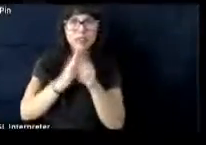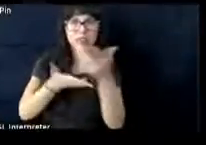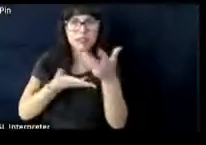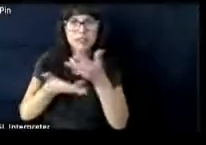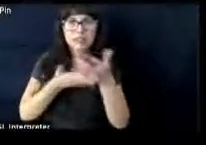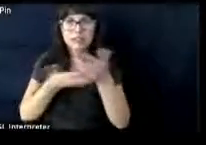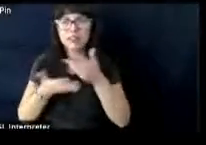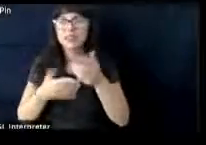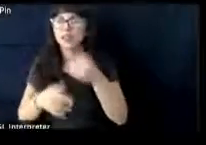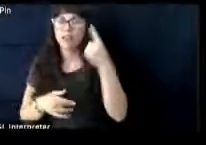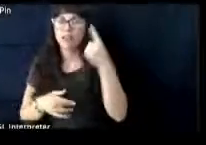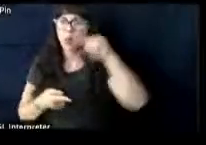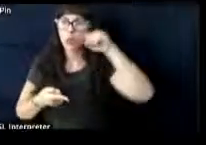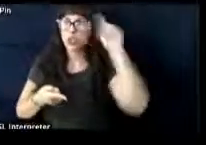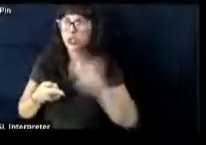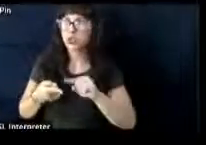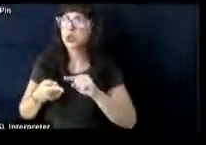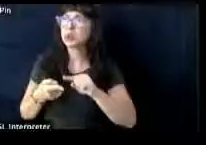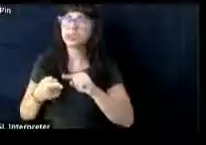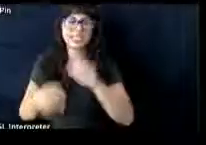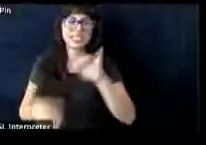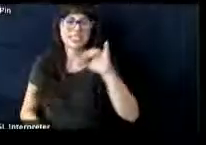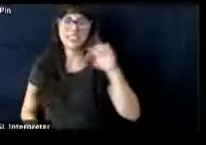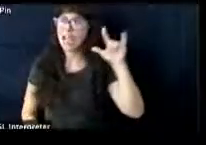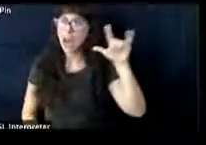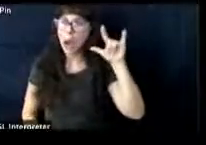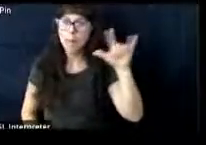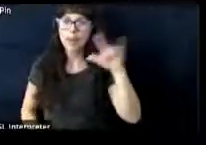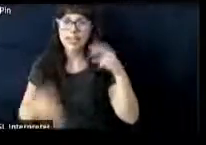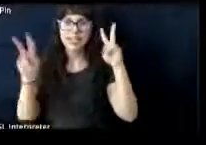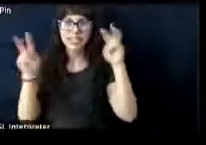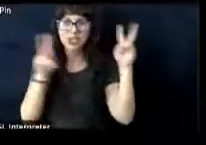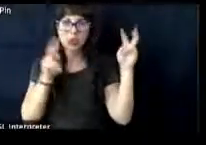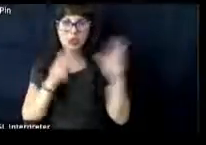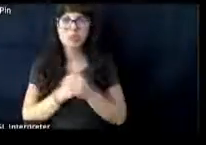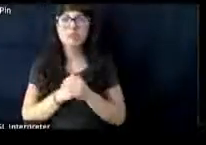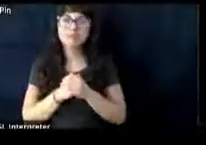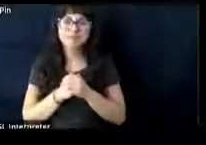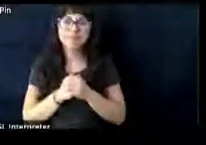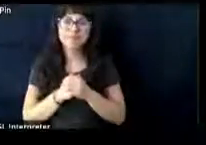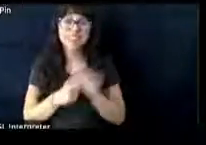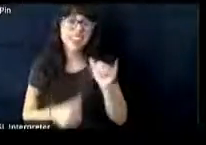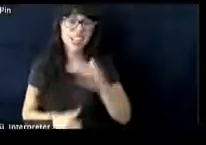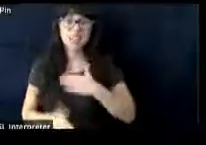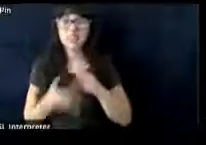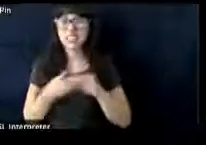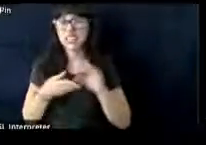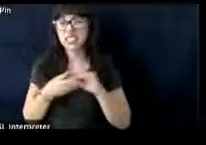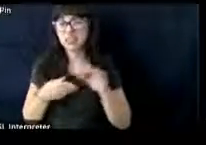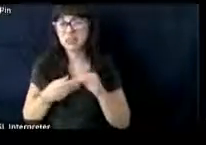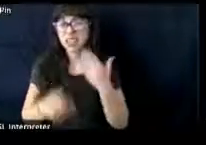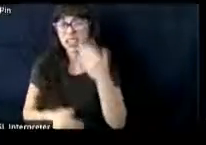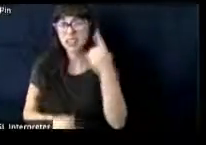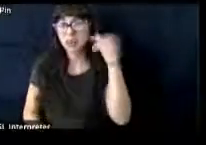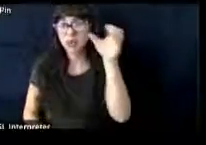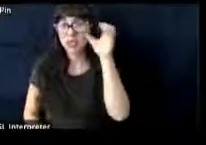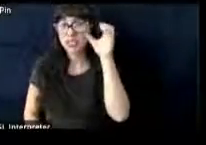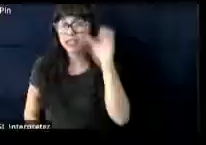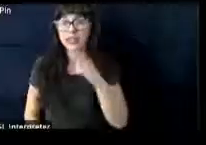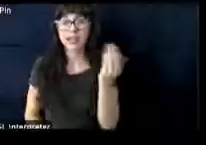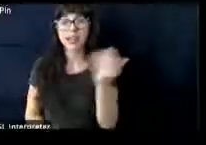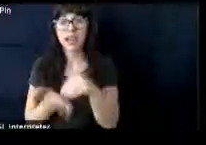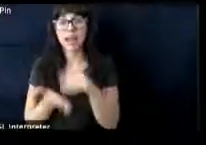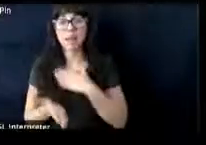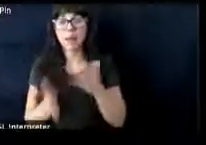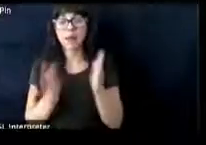issues. And that's my testimony there. Thank you for listening. And again, my request